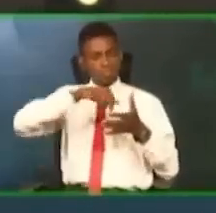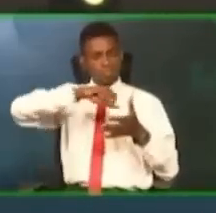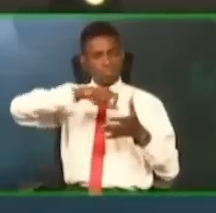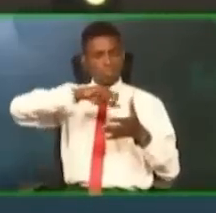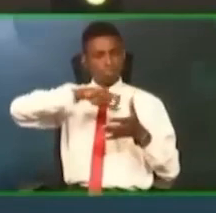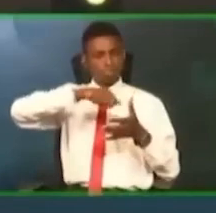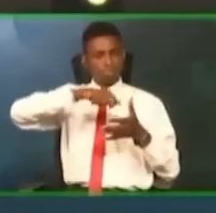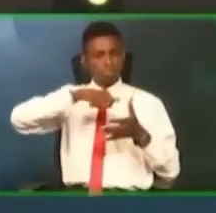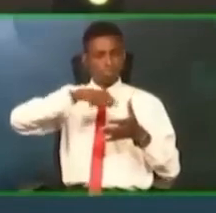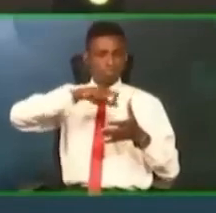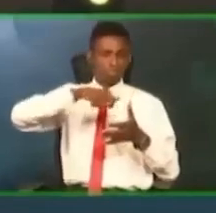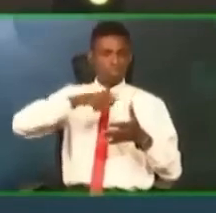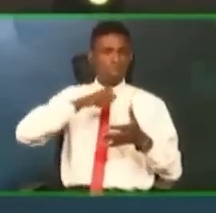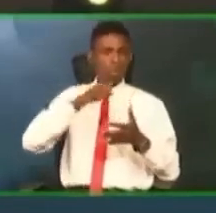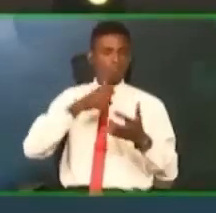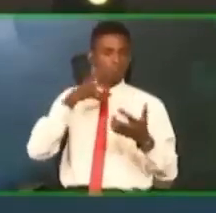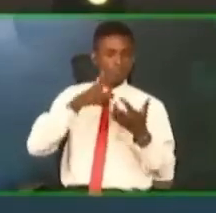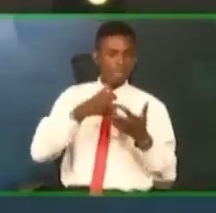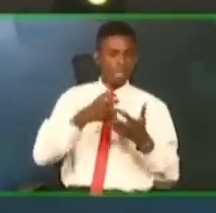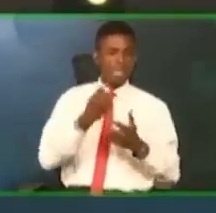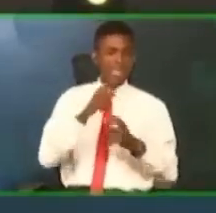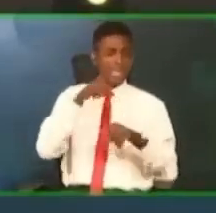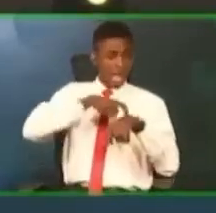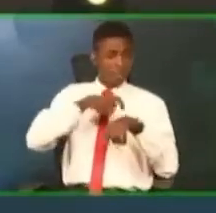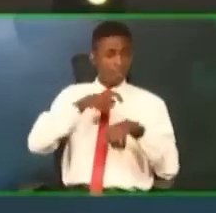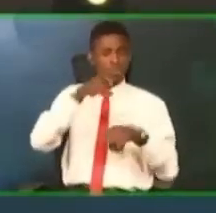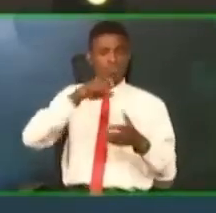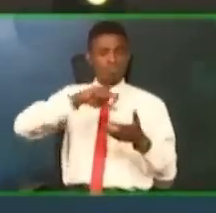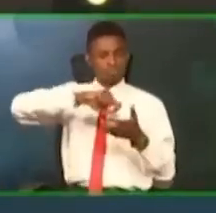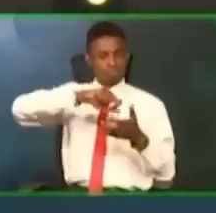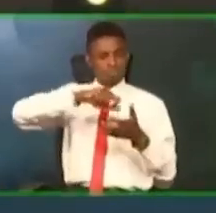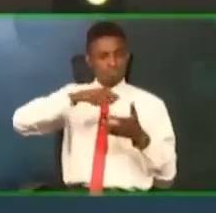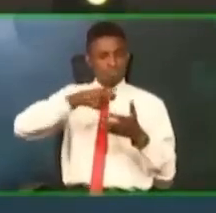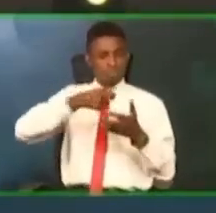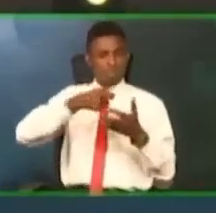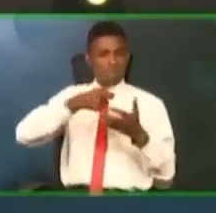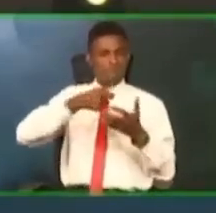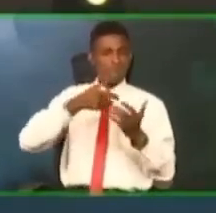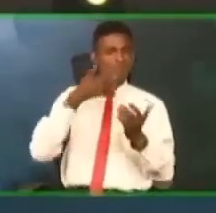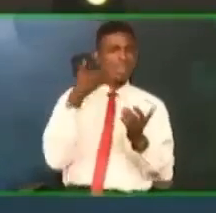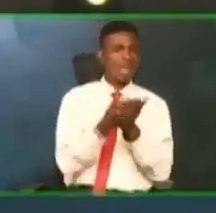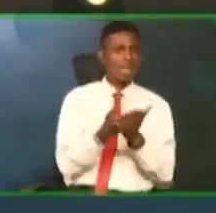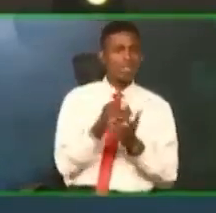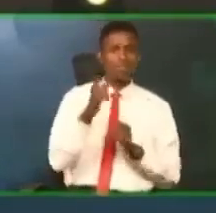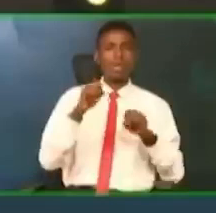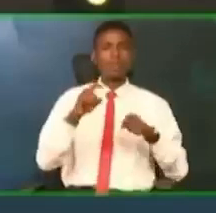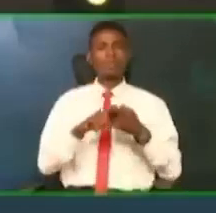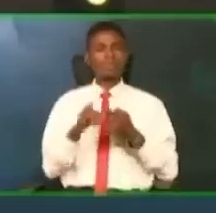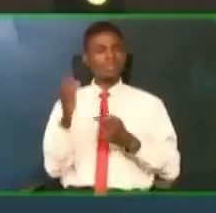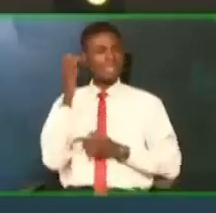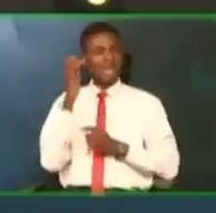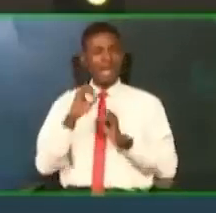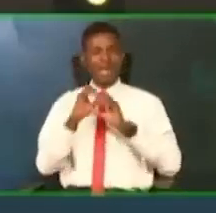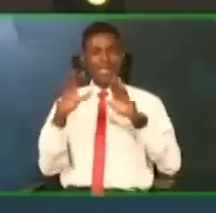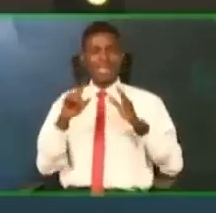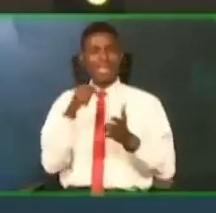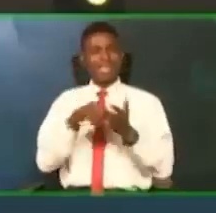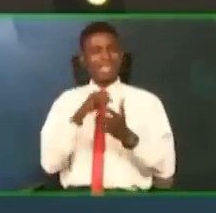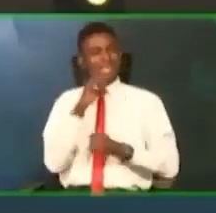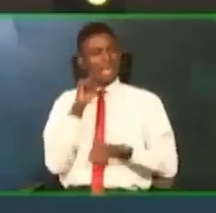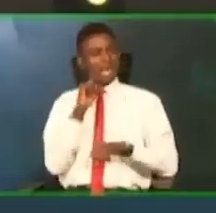you tune it and get there, this is the assignment of prayer and fasting, to build your spirit to rise